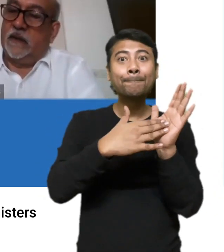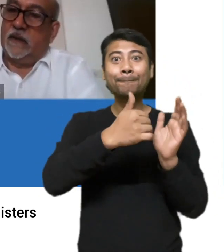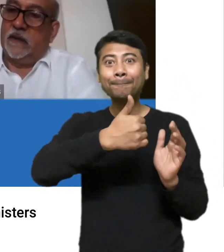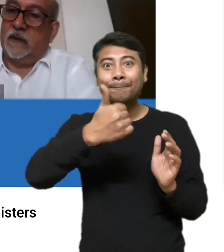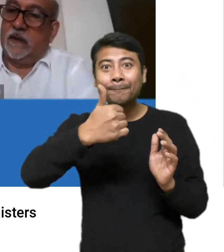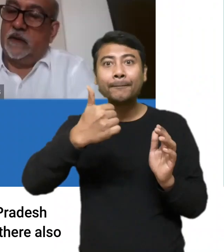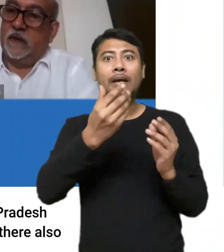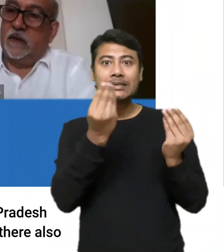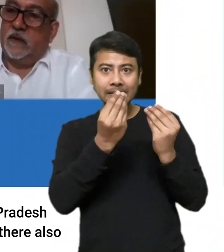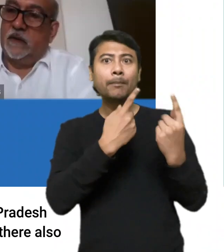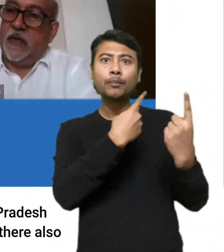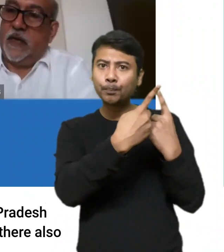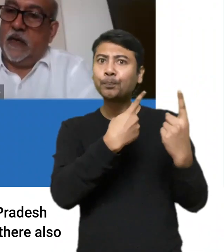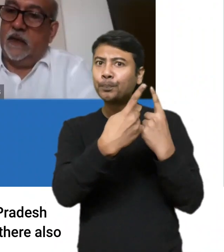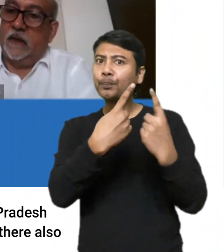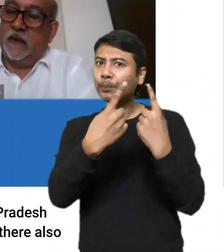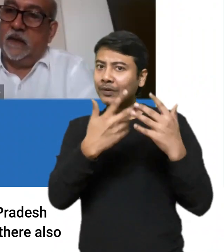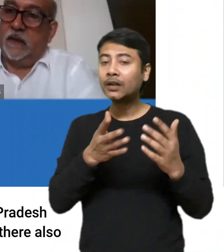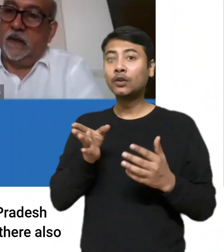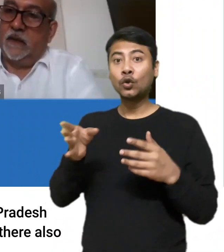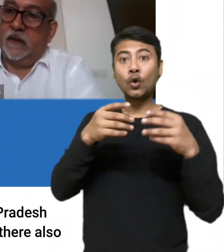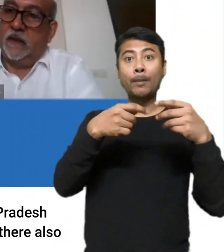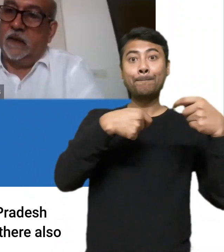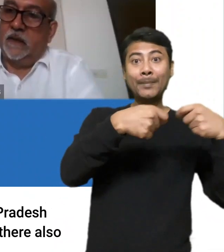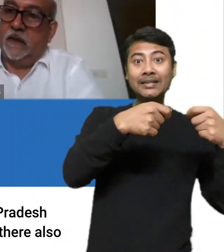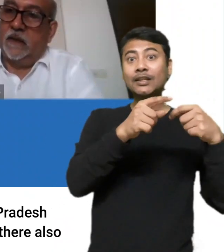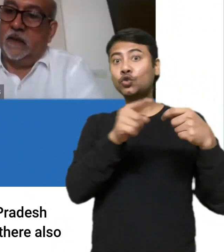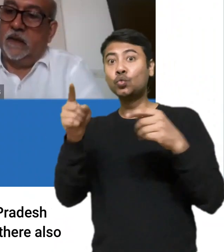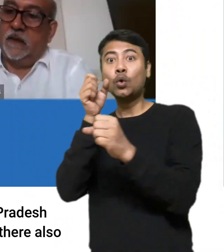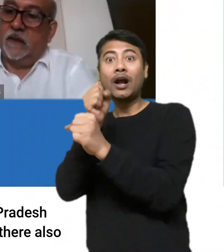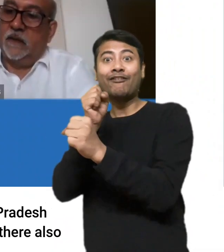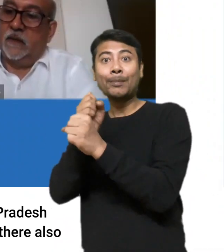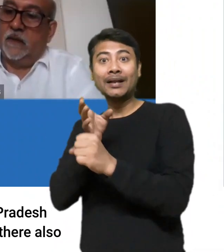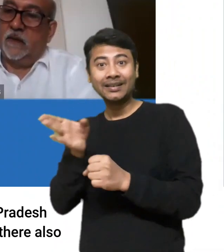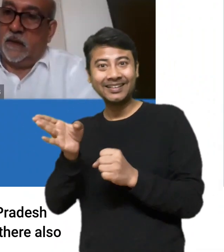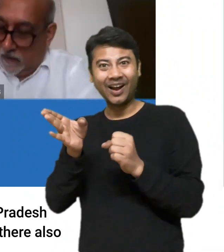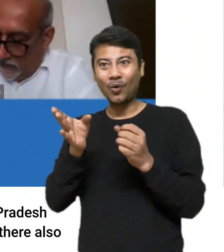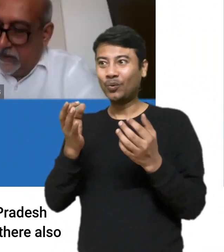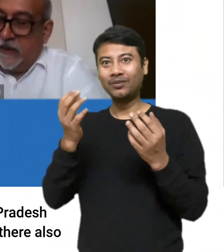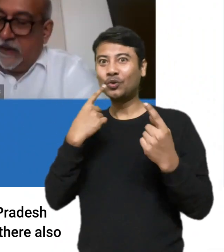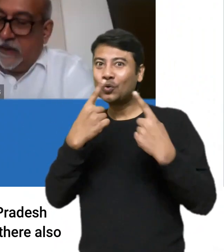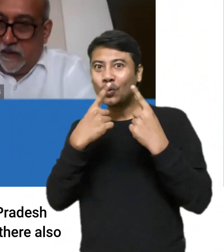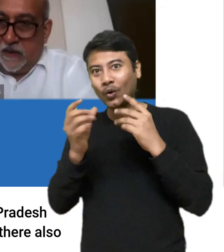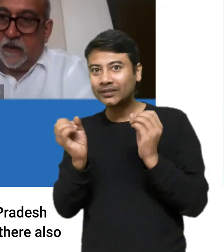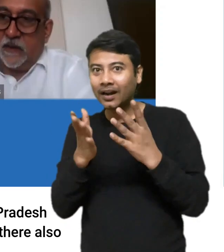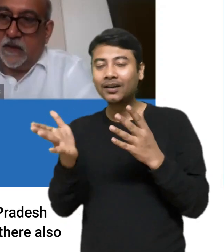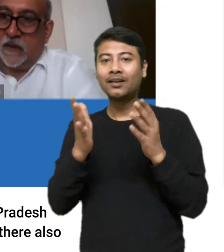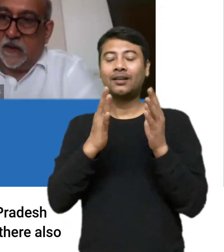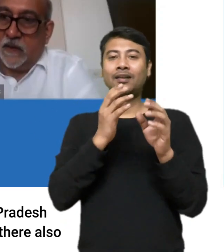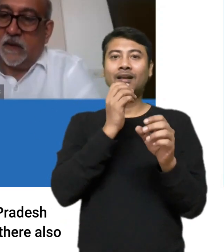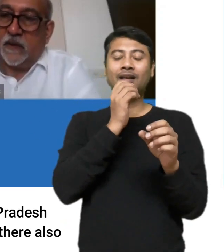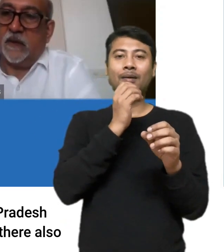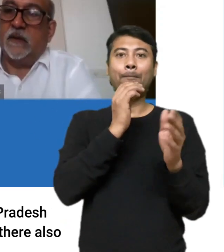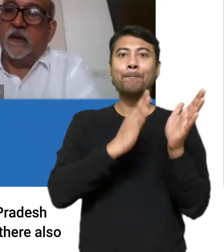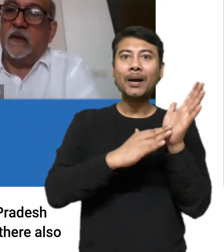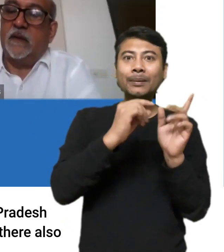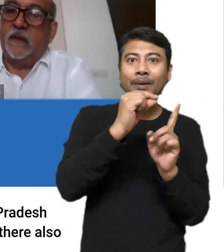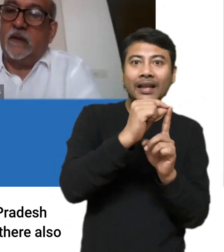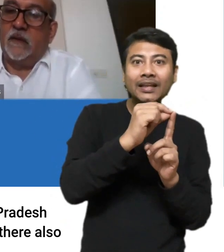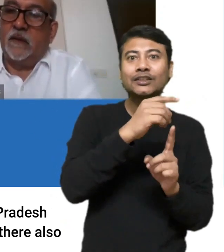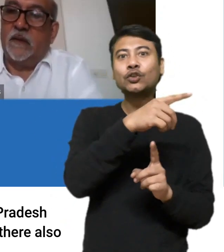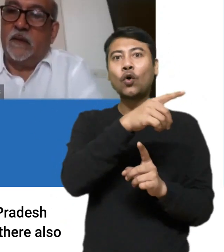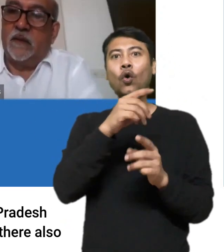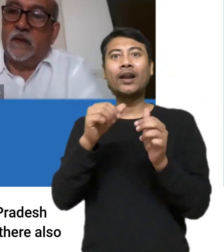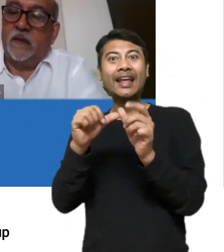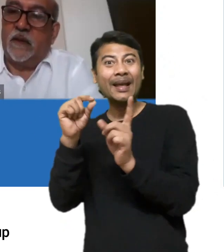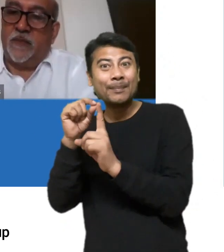that angle, your government angle that you have just started with Madhya Pradesh and 1,500 schools in Andhra Pradesh. I think there is a big potential there